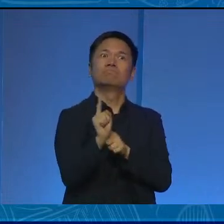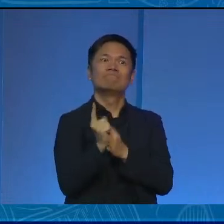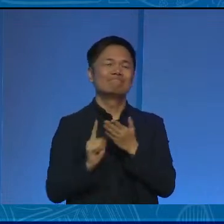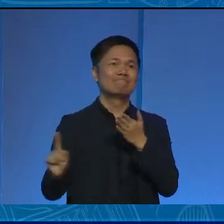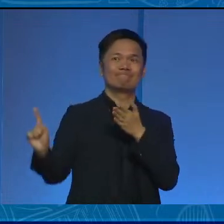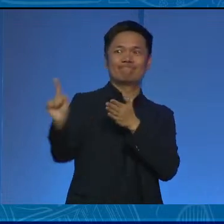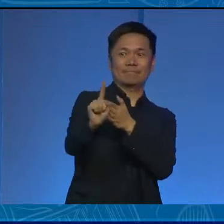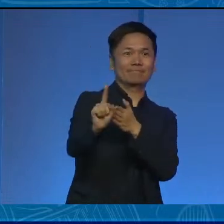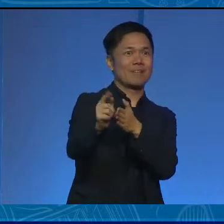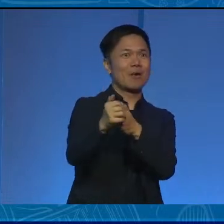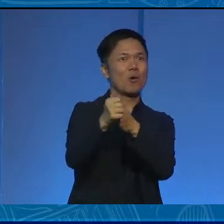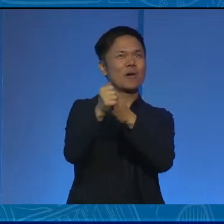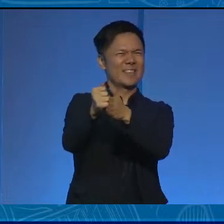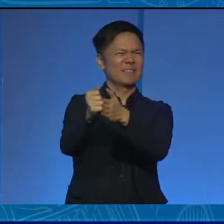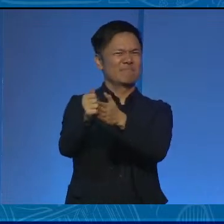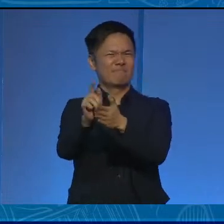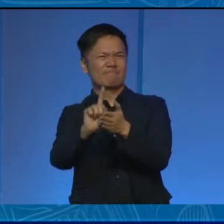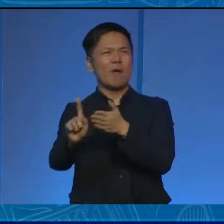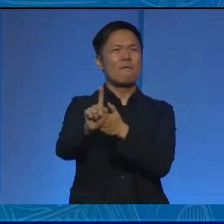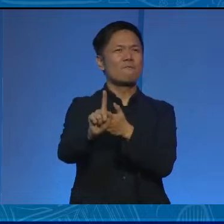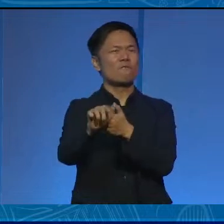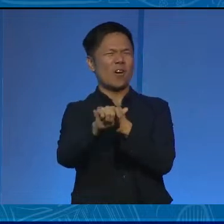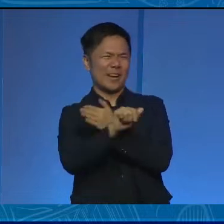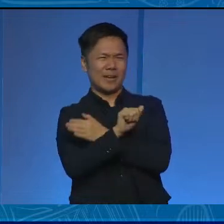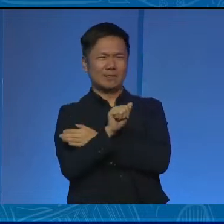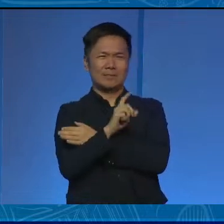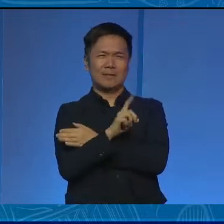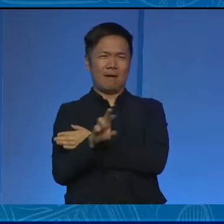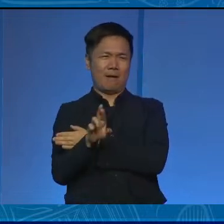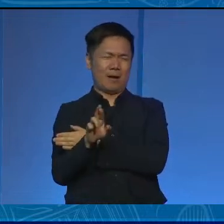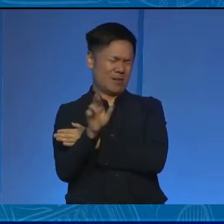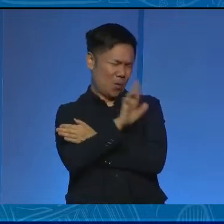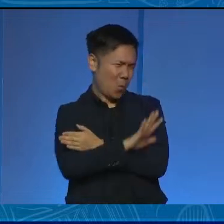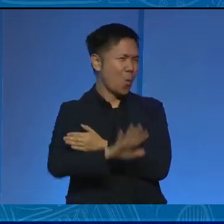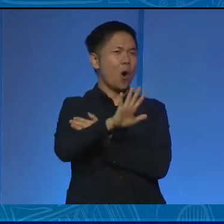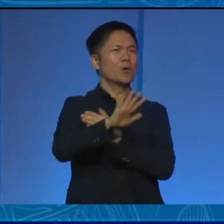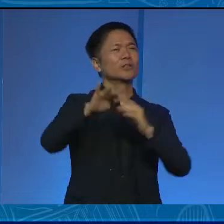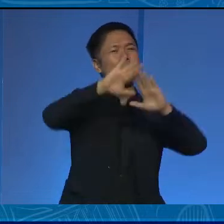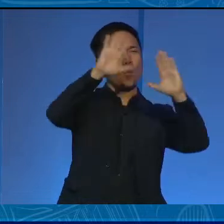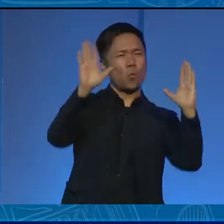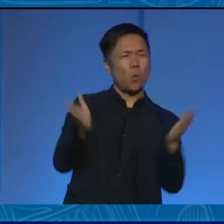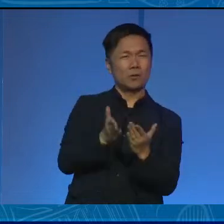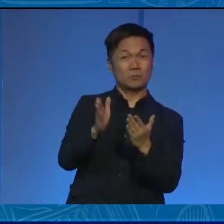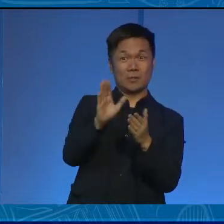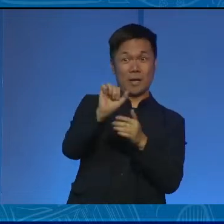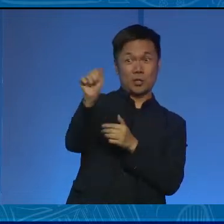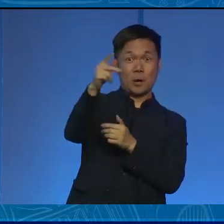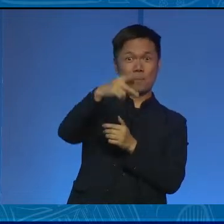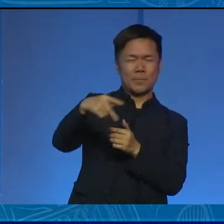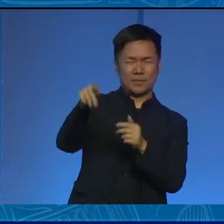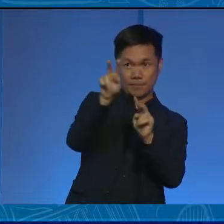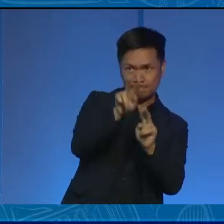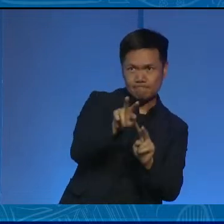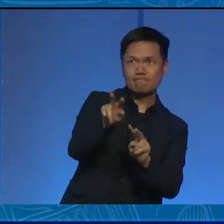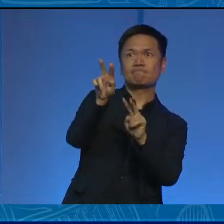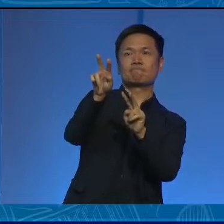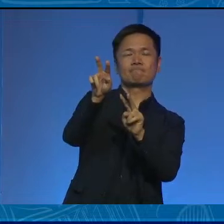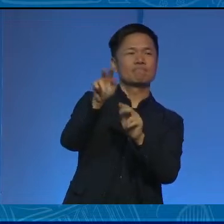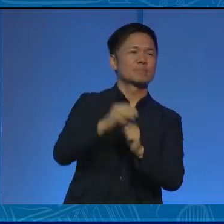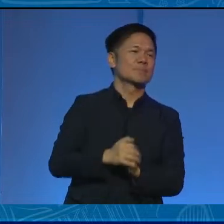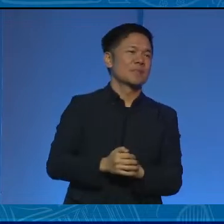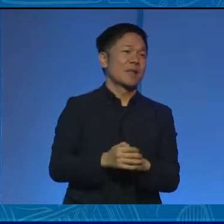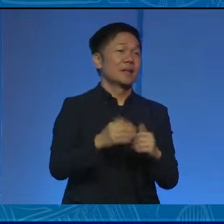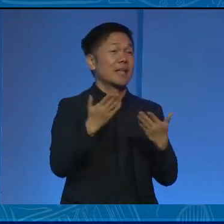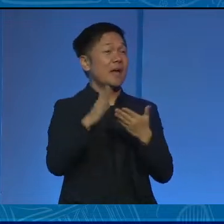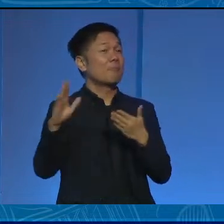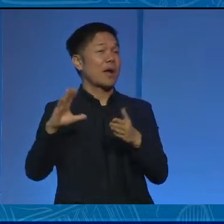global disaster risk reduction agenda. We have worked to capture these contributions in the co-chair's statement,